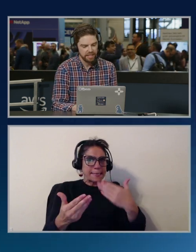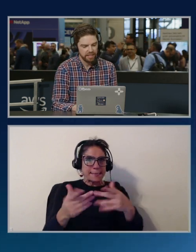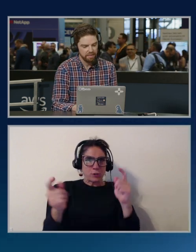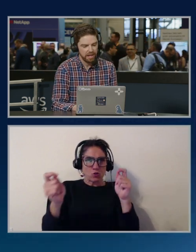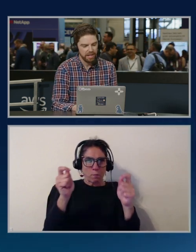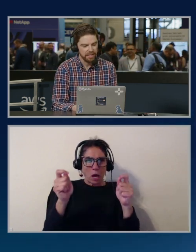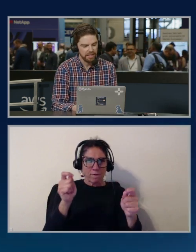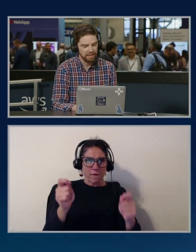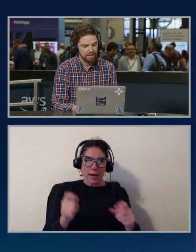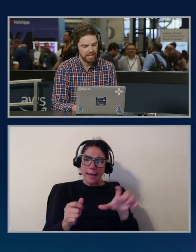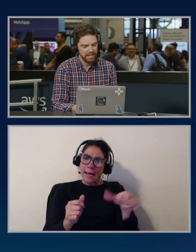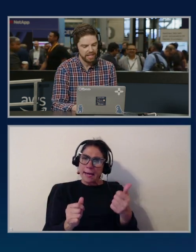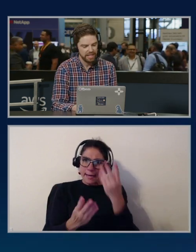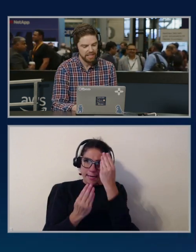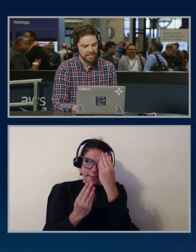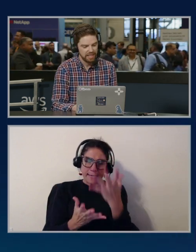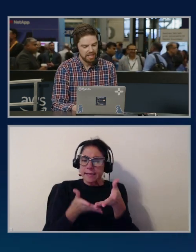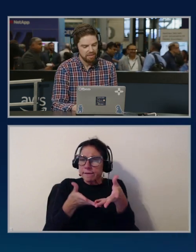data that sits in my